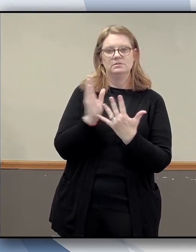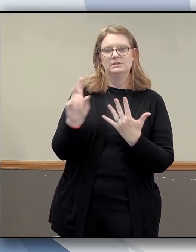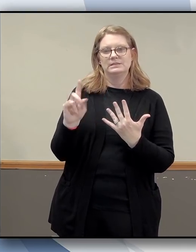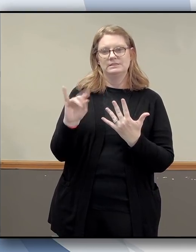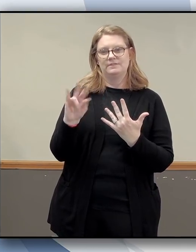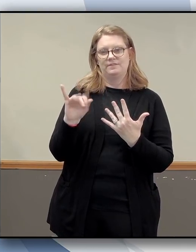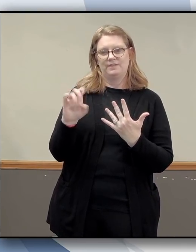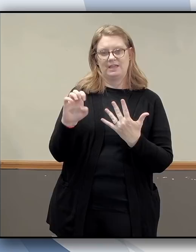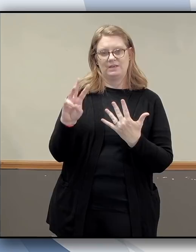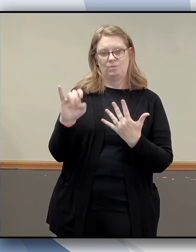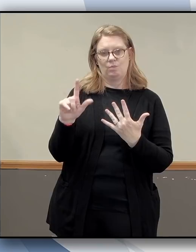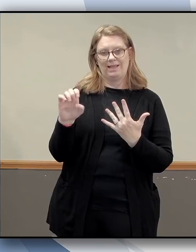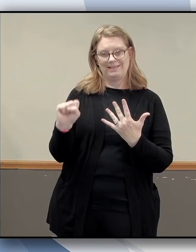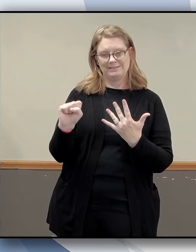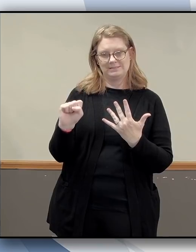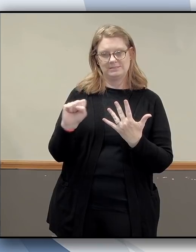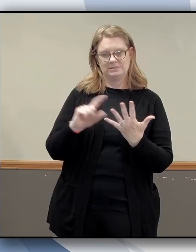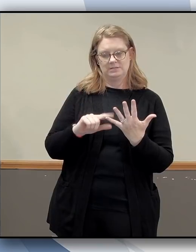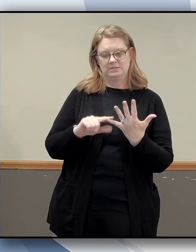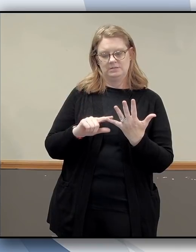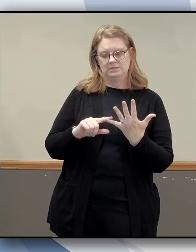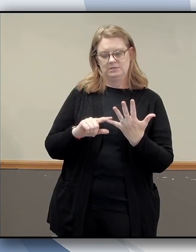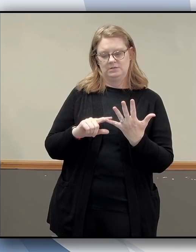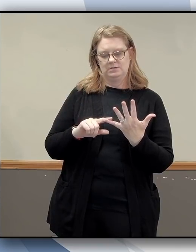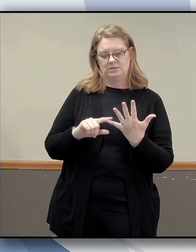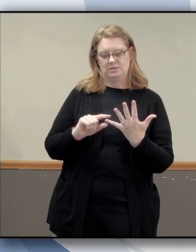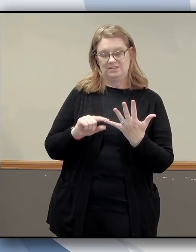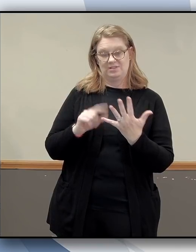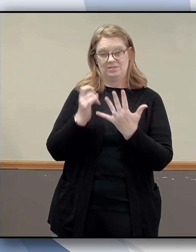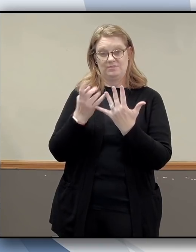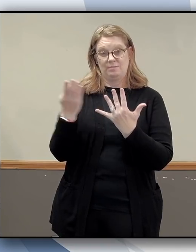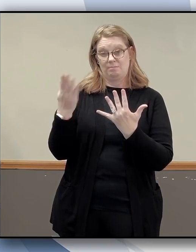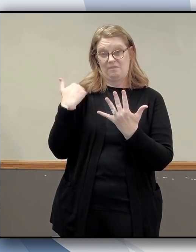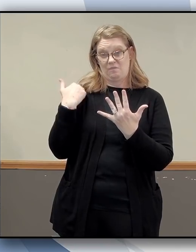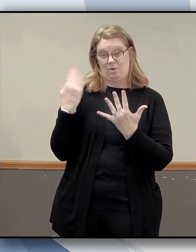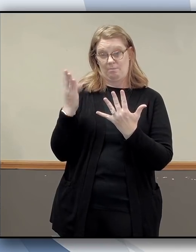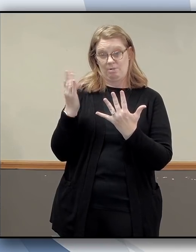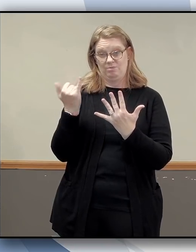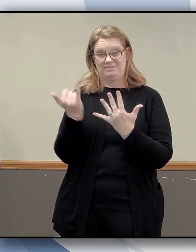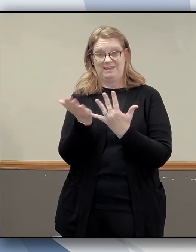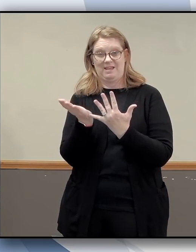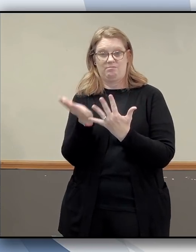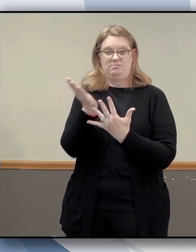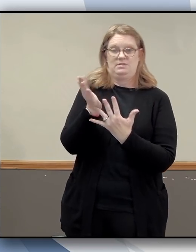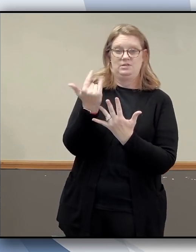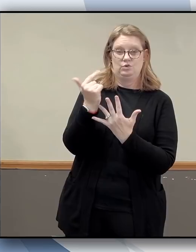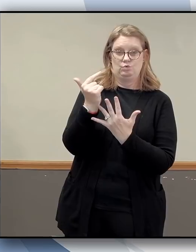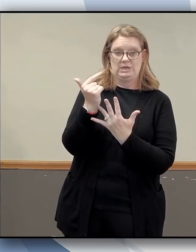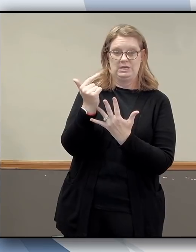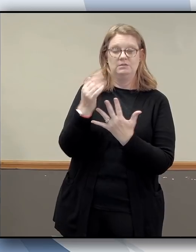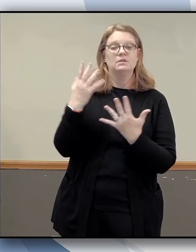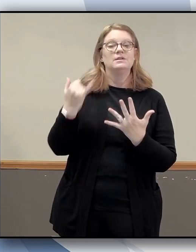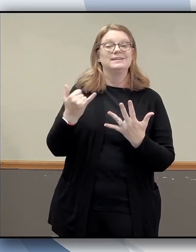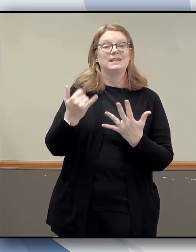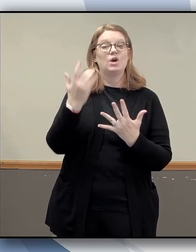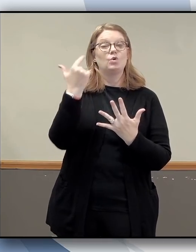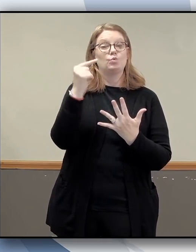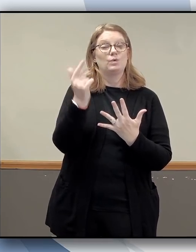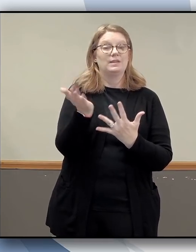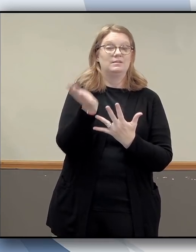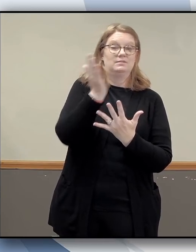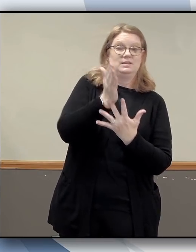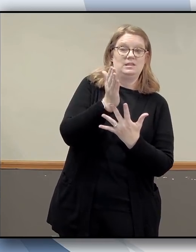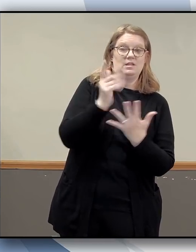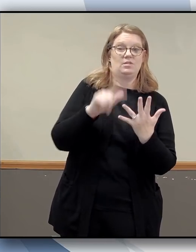Divide County in the northwest and Wells County in the central part of the state. 9 counties are moving from green to yellow or